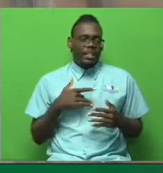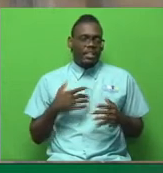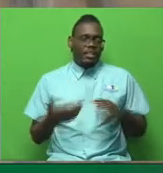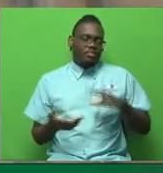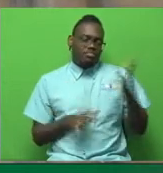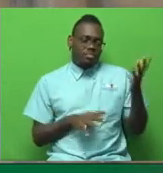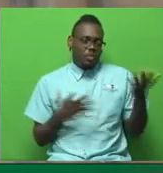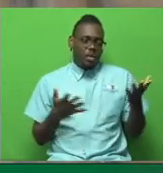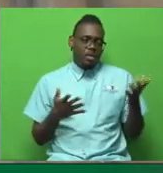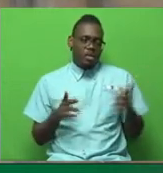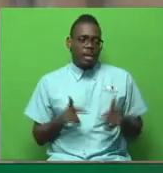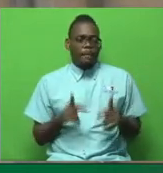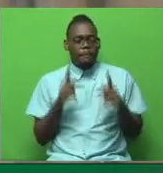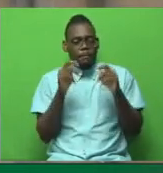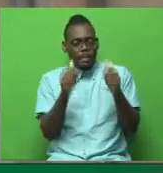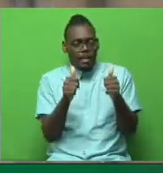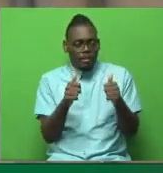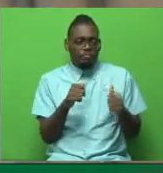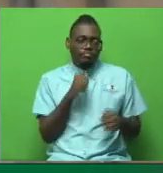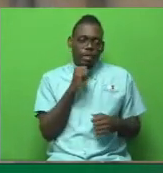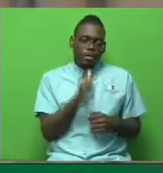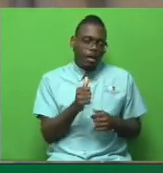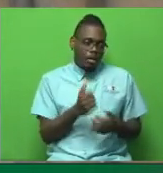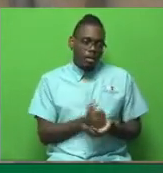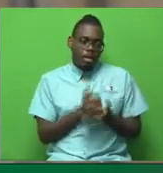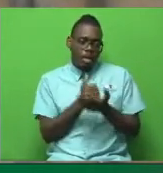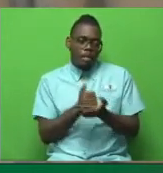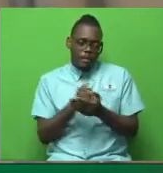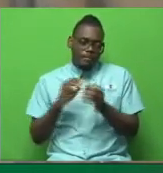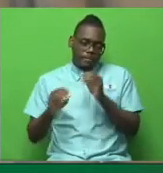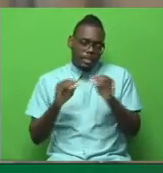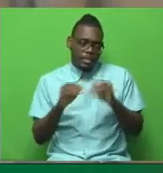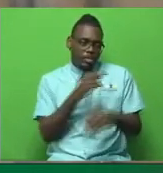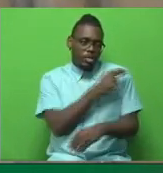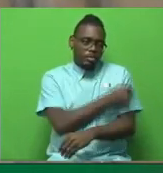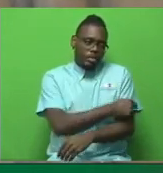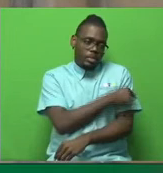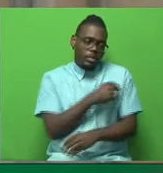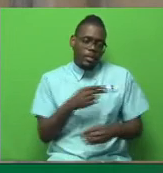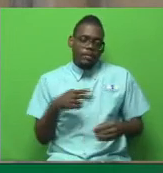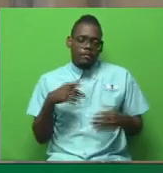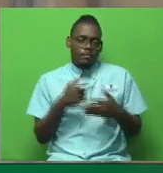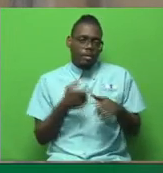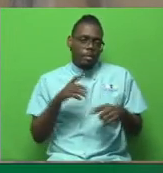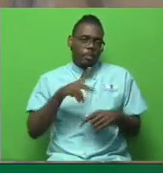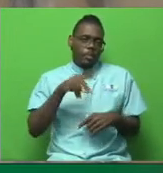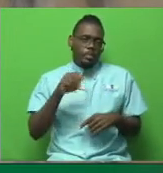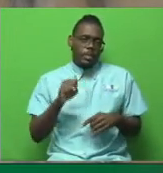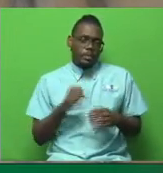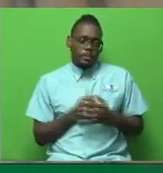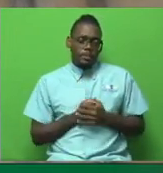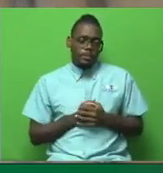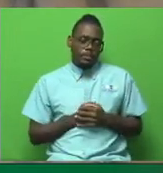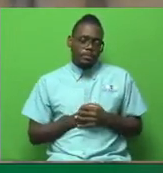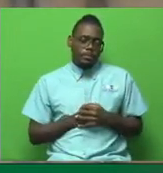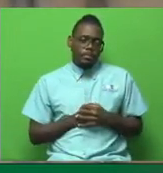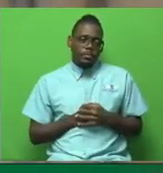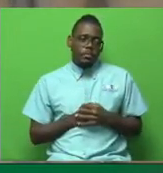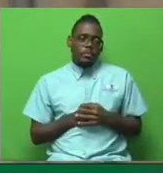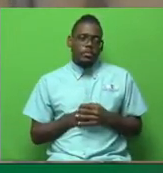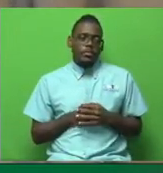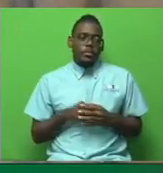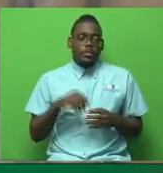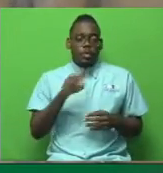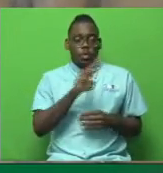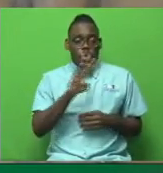did not attend a central block under Northwest regional health authority at the Saint James